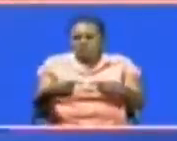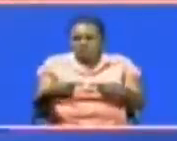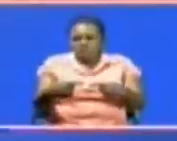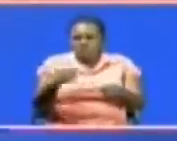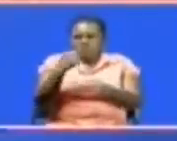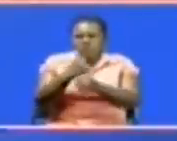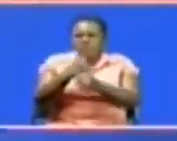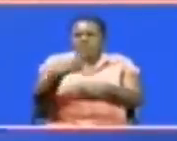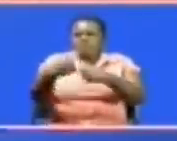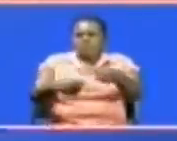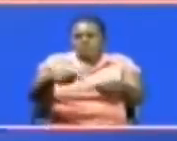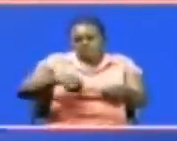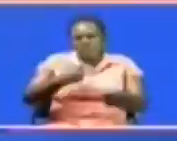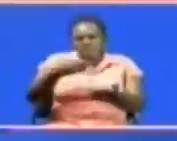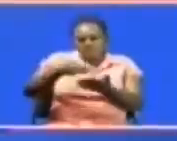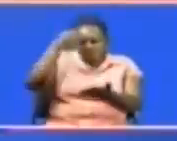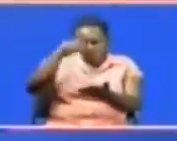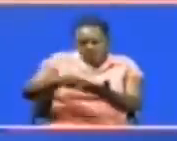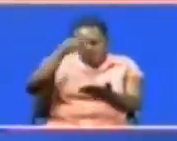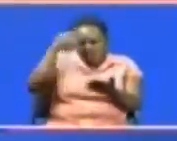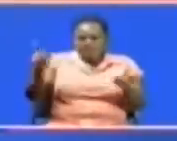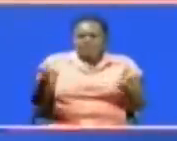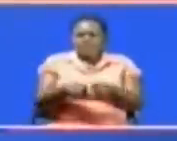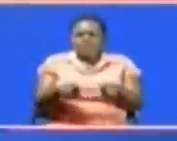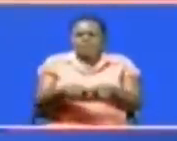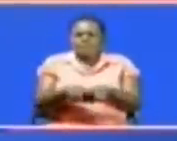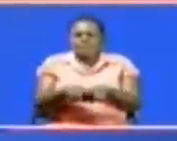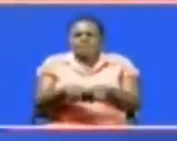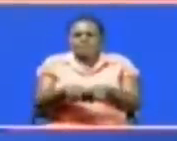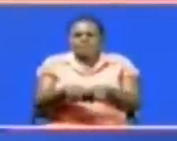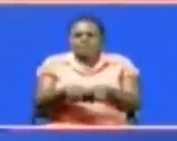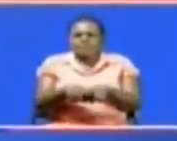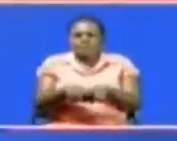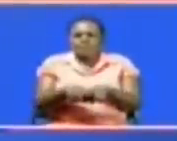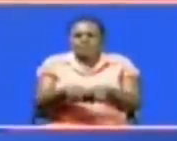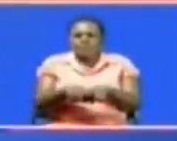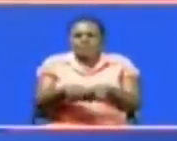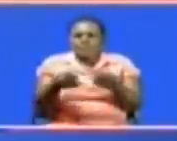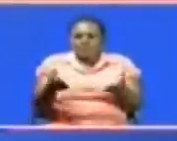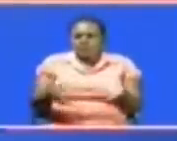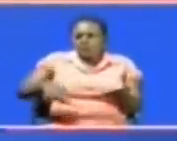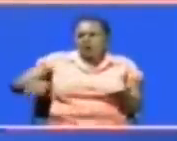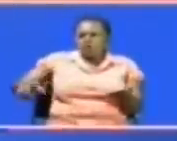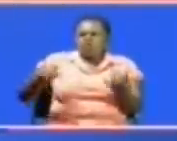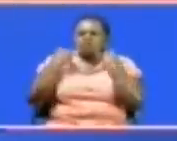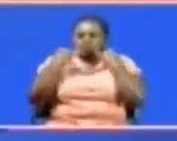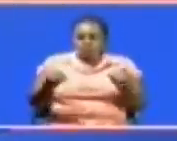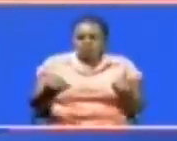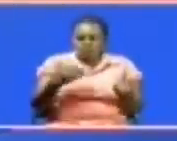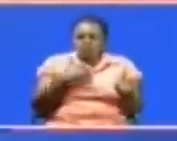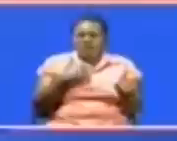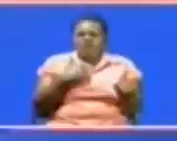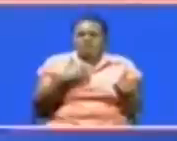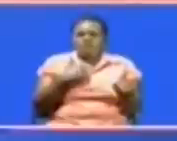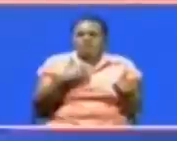work in progress. We are learning. And also, there's quite a bit of good data now coming from the counties, which wasn't there in the past. Okay. So